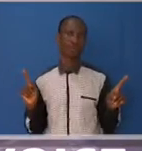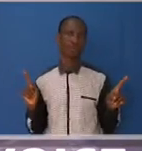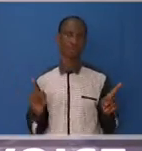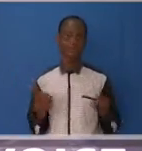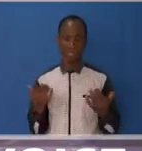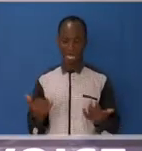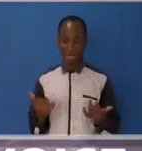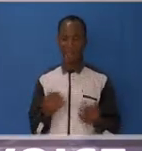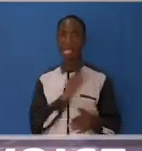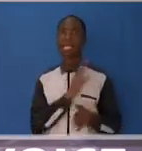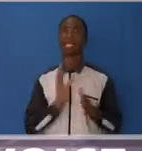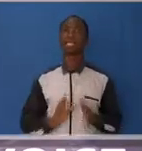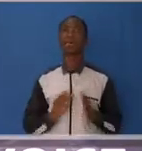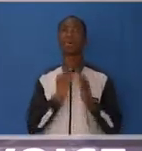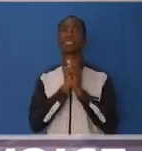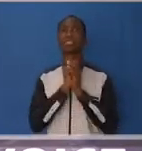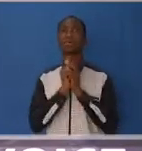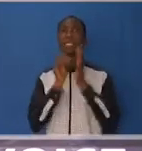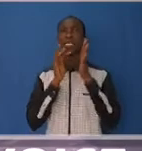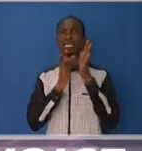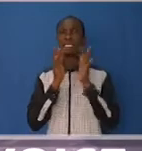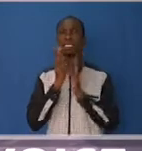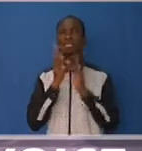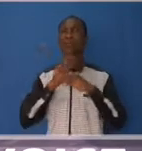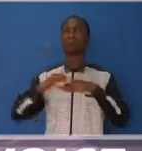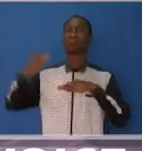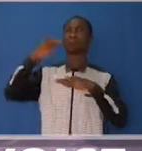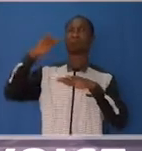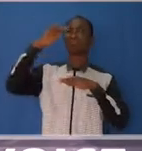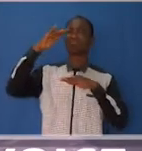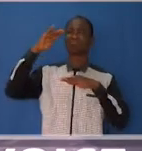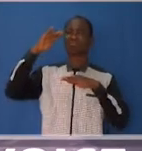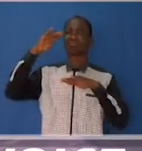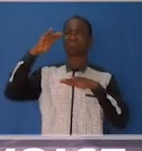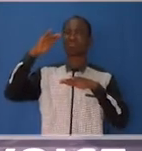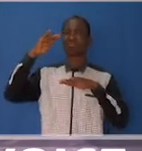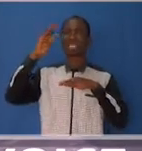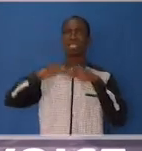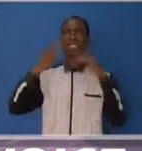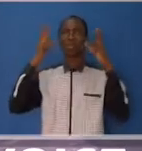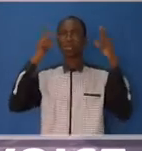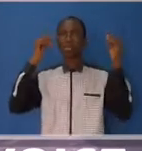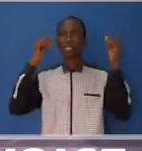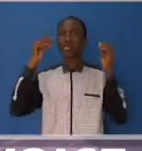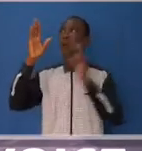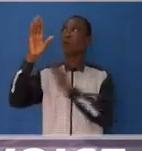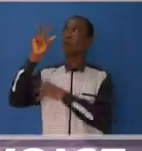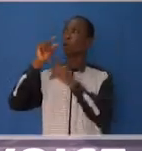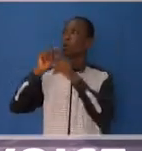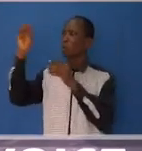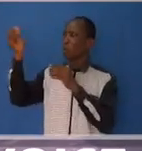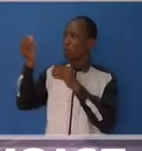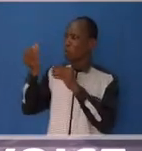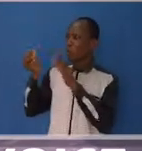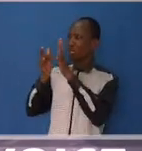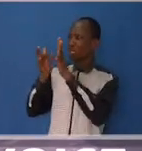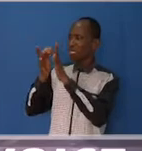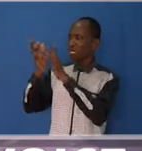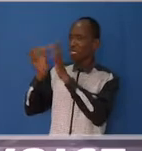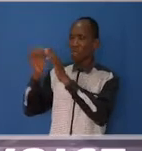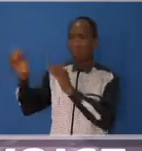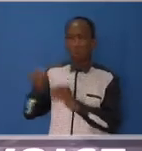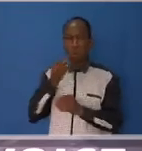oyo odifo kase a Nyankopon ma no so o ti se Moses na odi ni nsem hye na num so o meka nkyere yenu emu